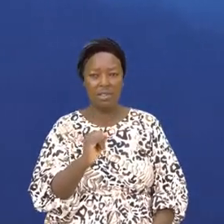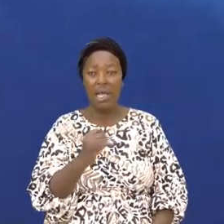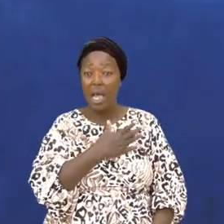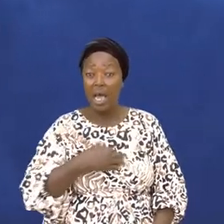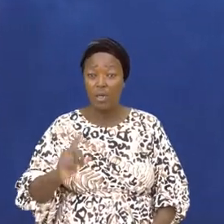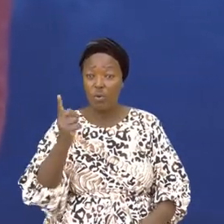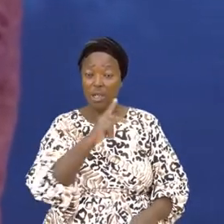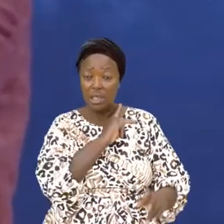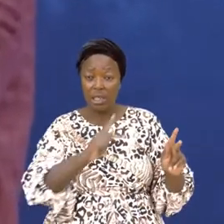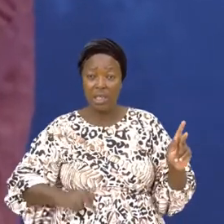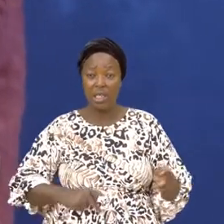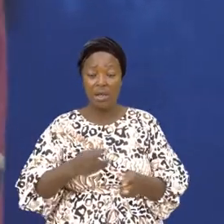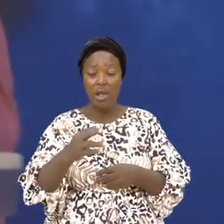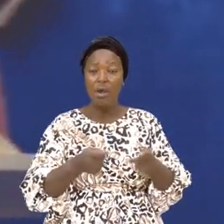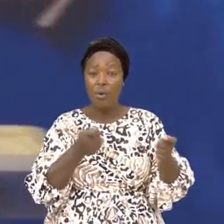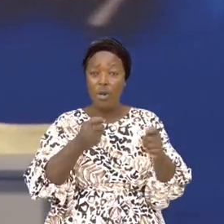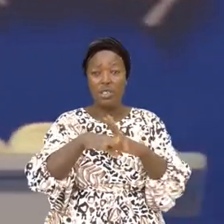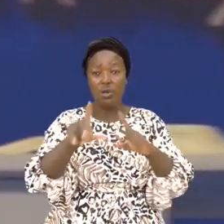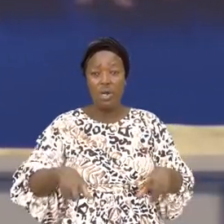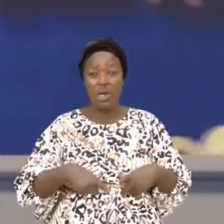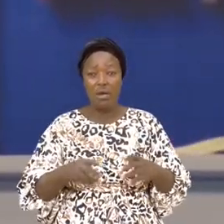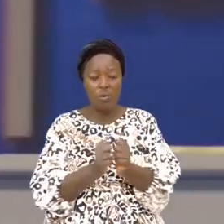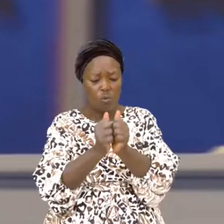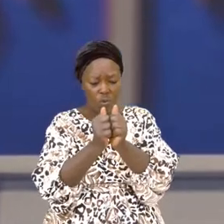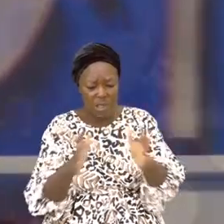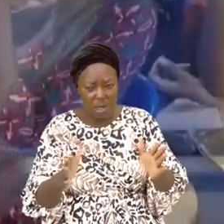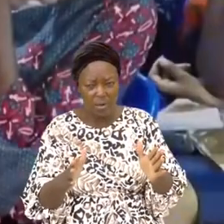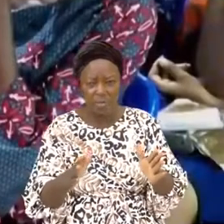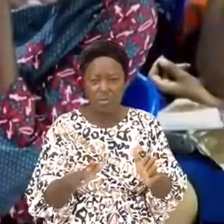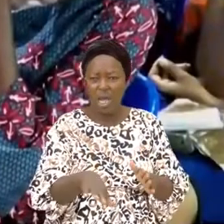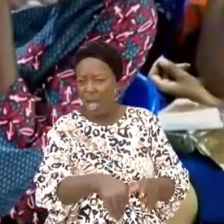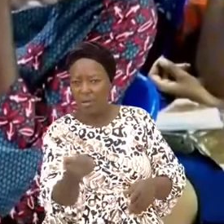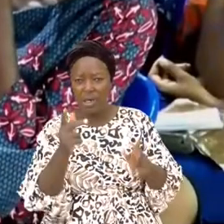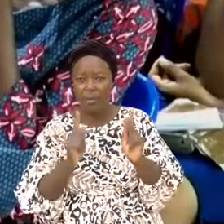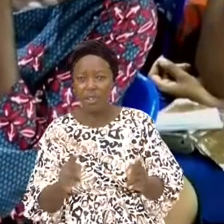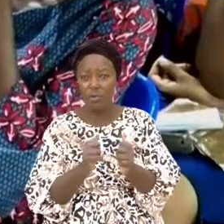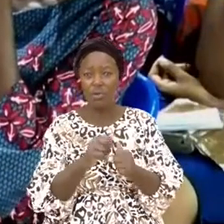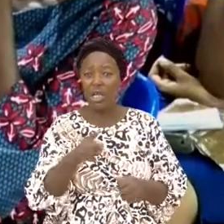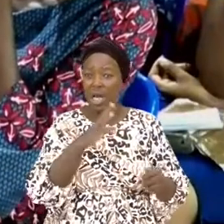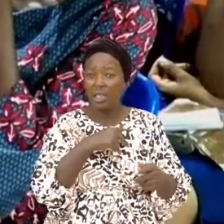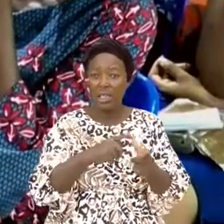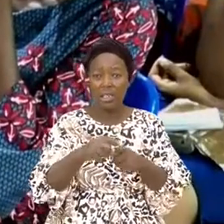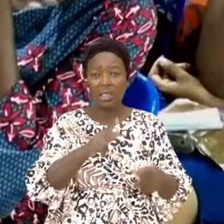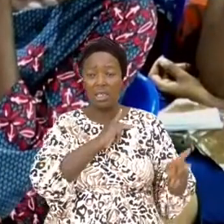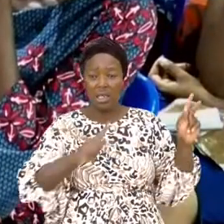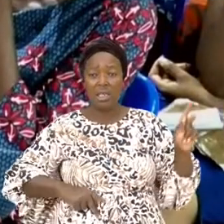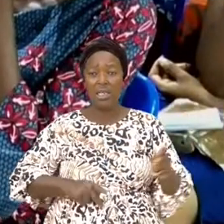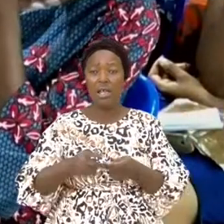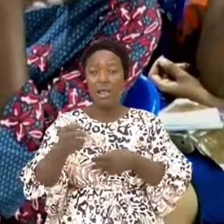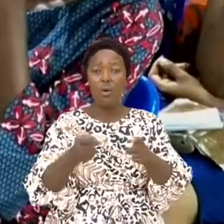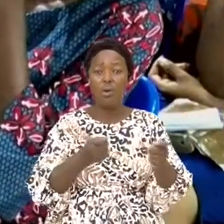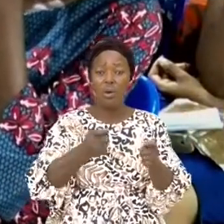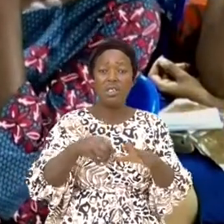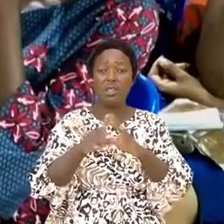the king reigns in your life without a rival, and the king reigns in your